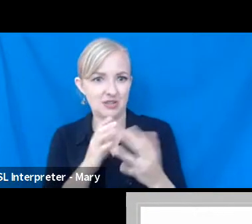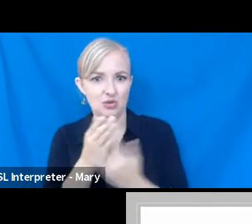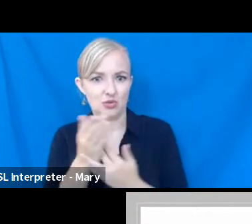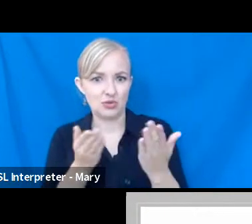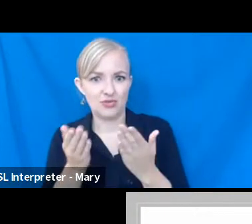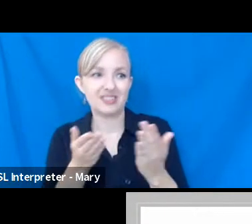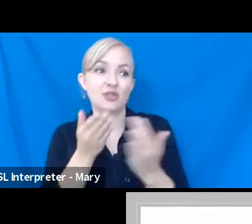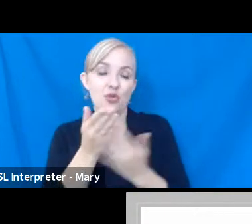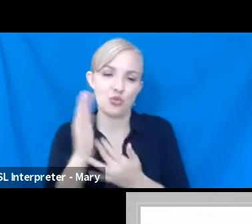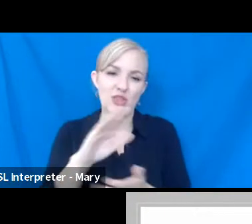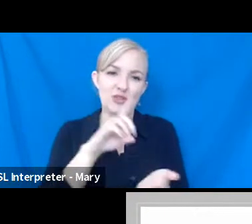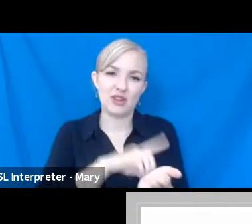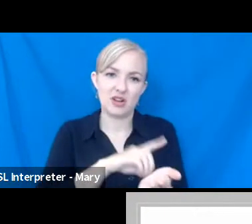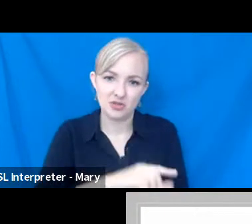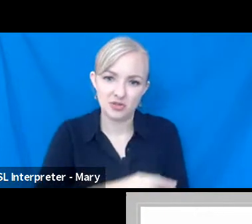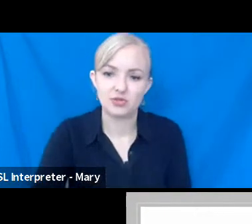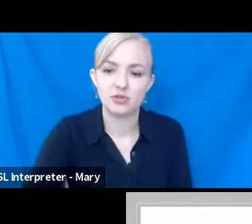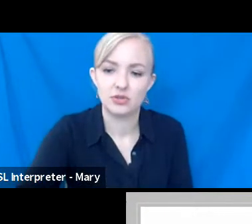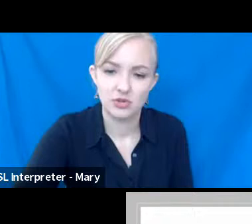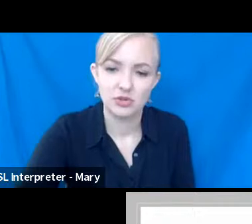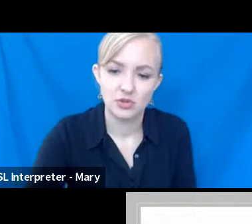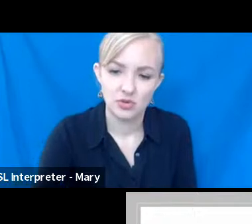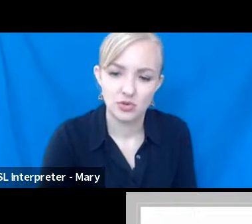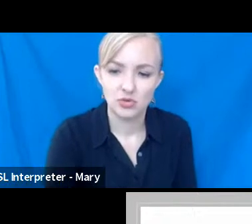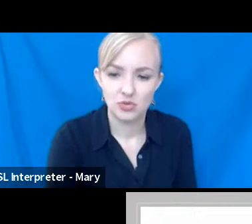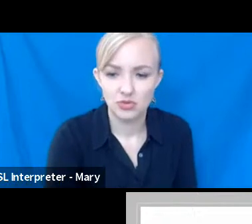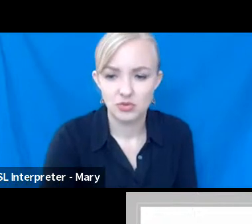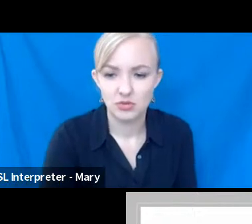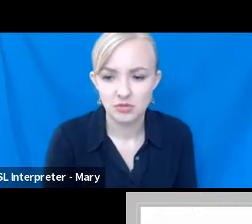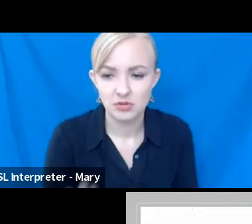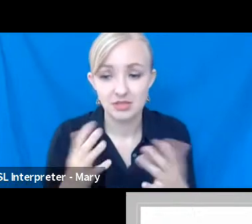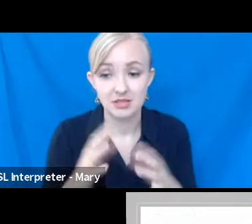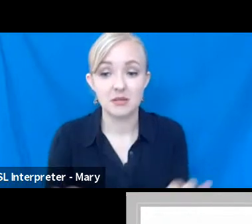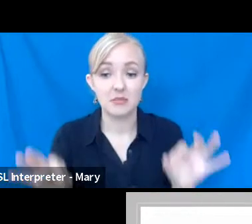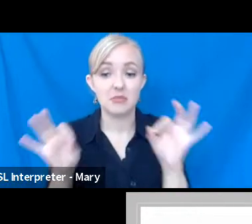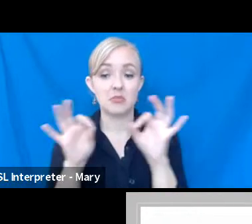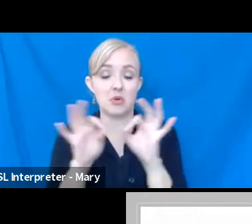provider. So this is really an important